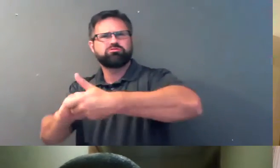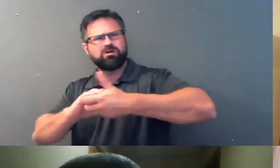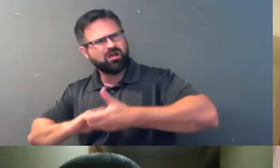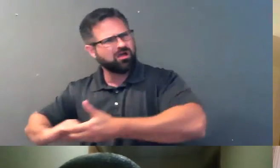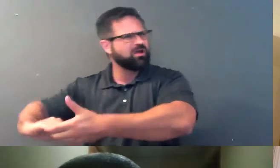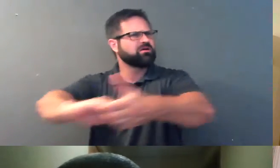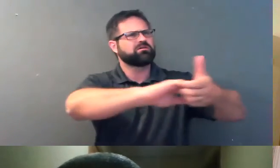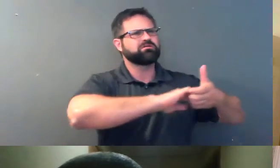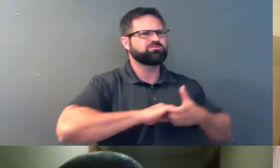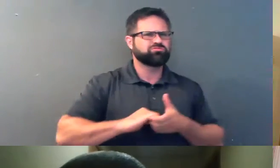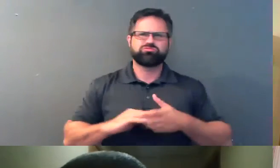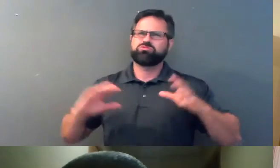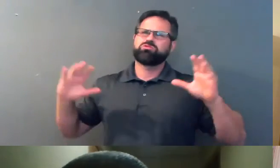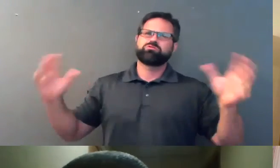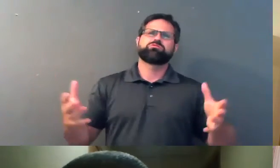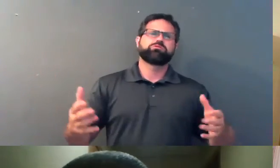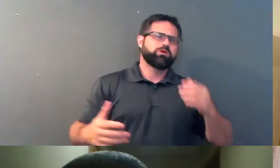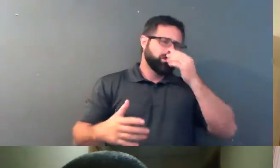calling states parties to